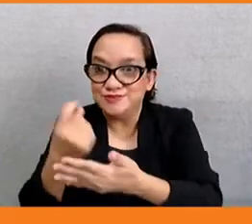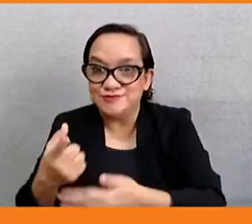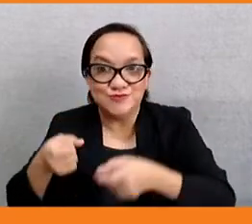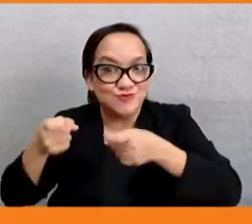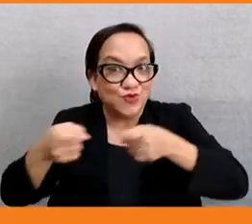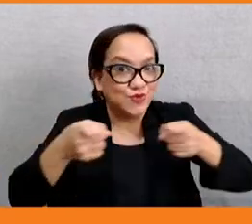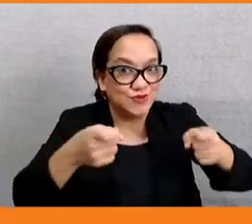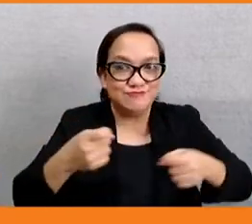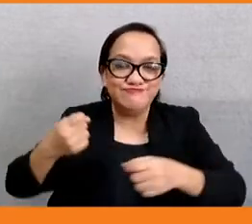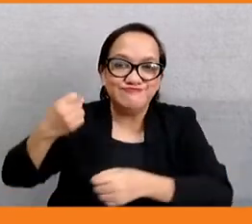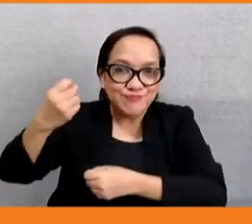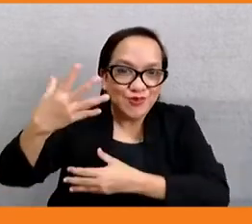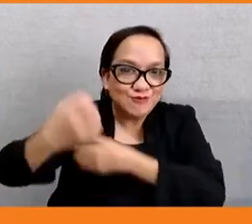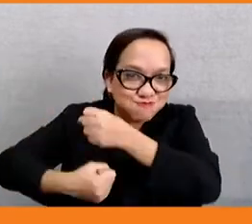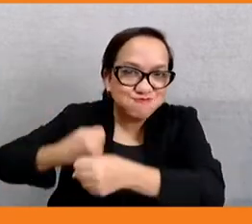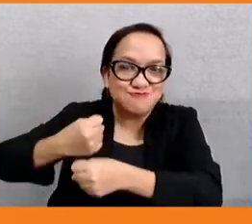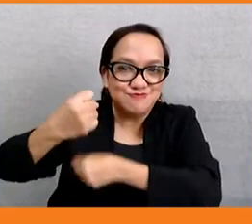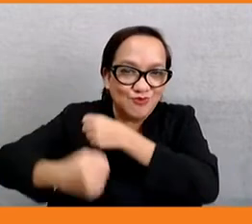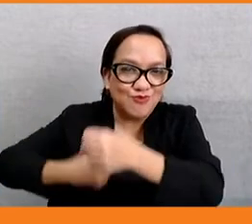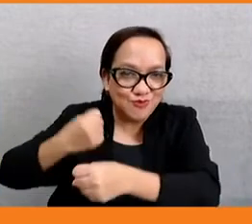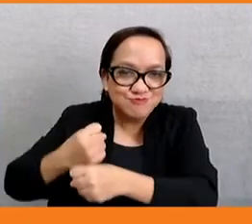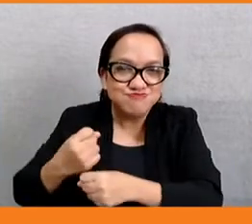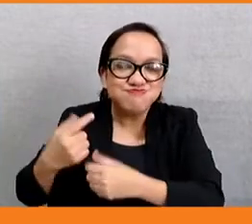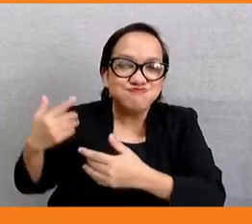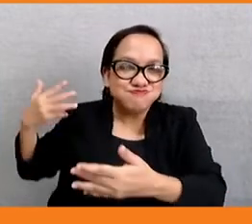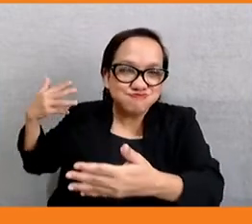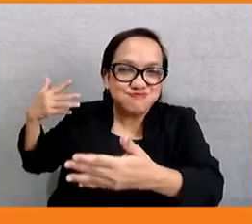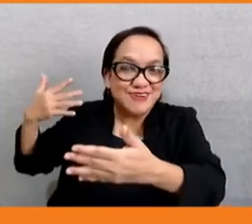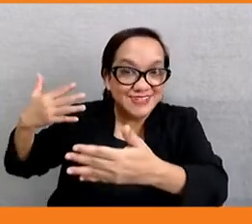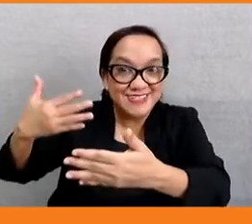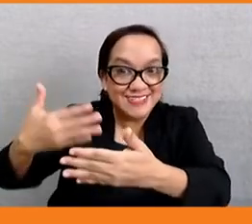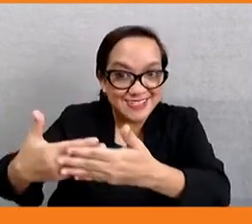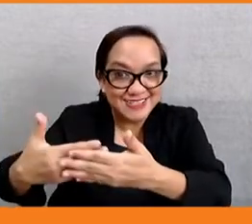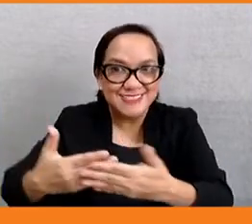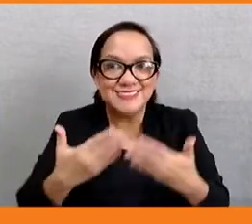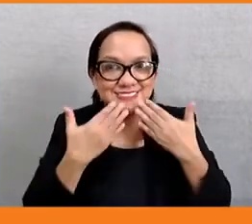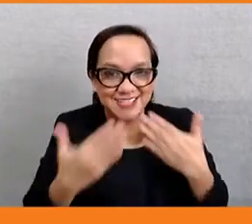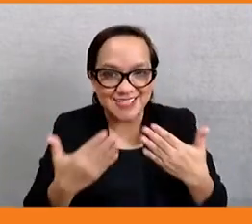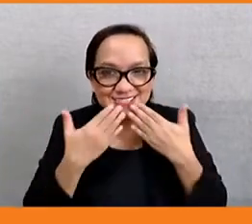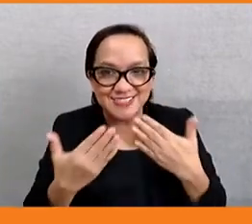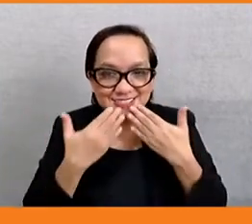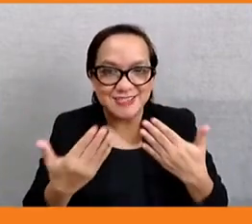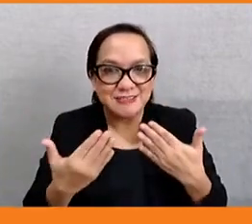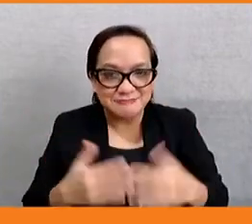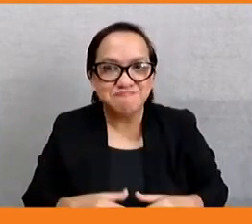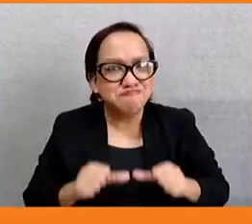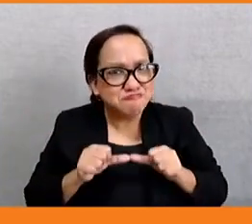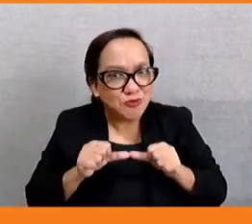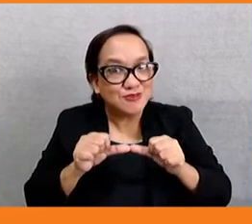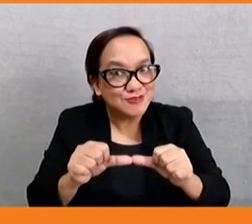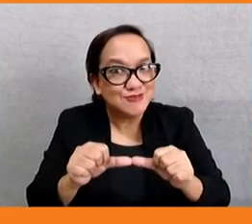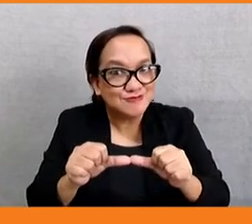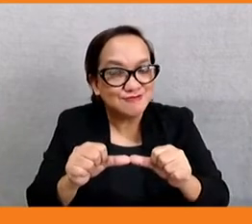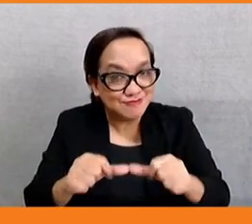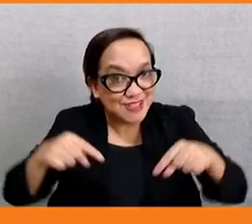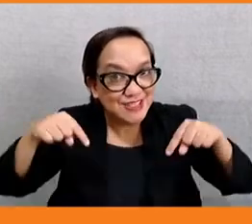ADB started many years ago, and I thank you for continuing this with the same spirit. This time we focus more on